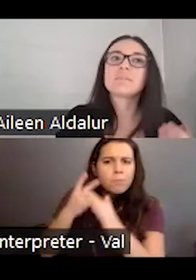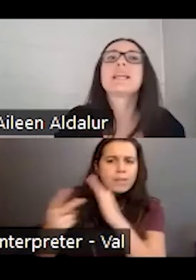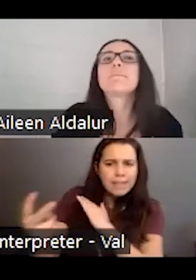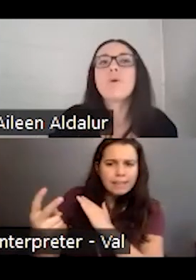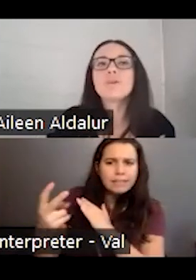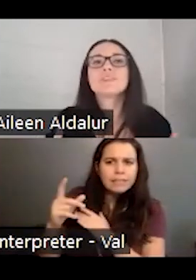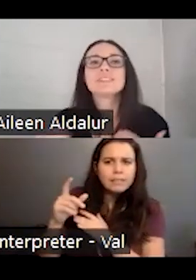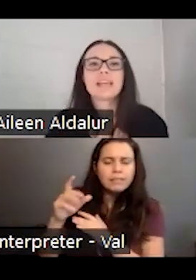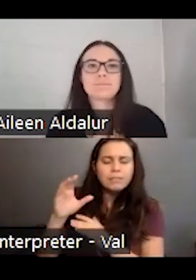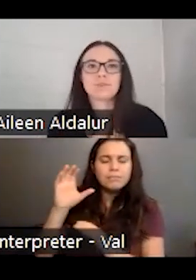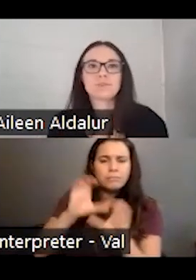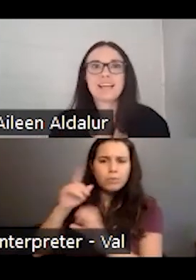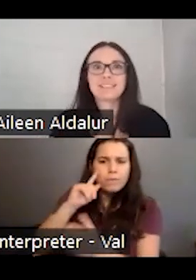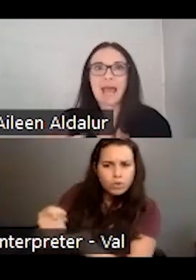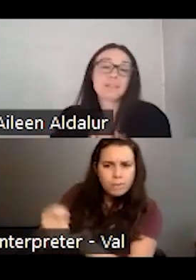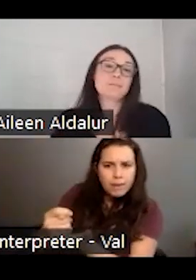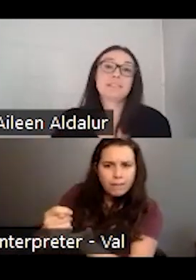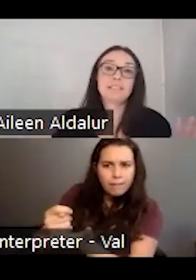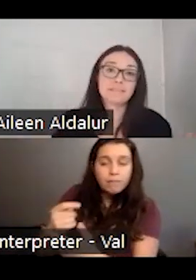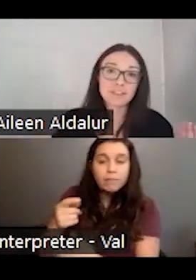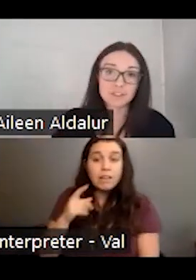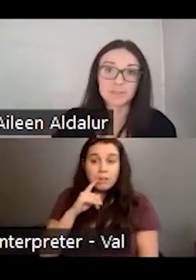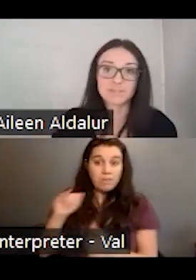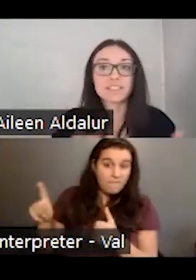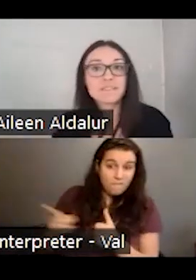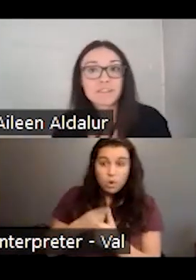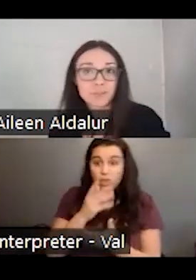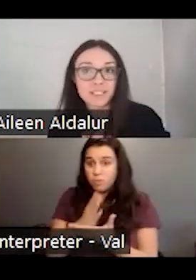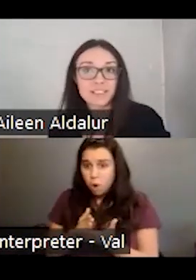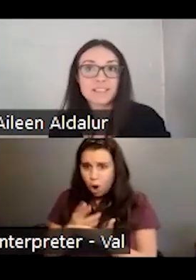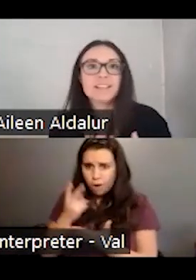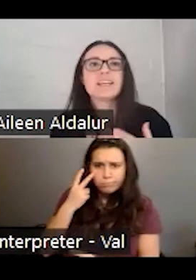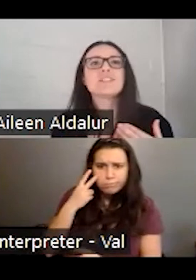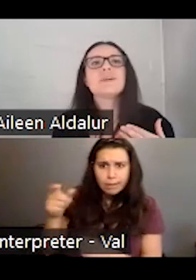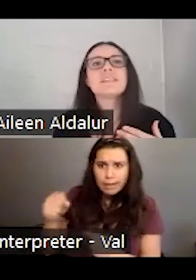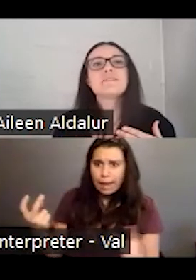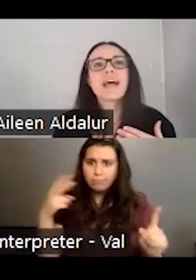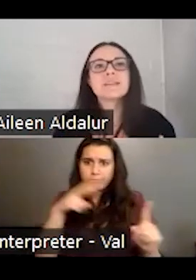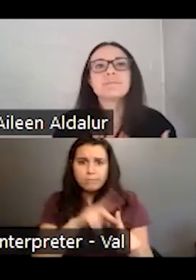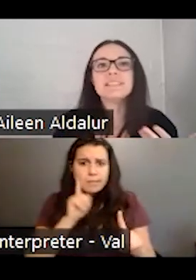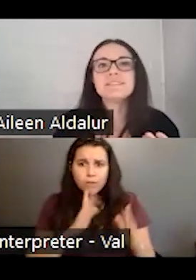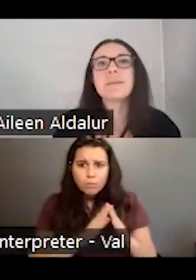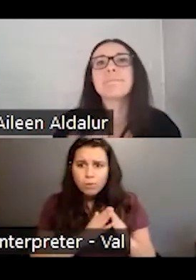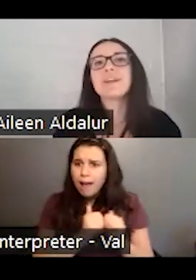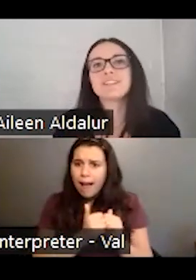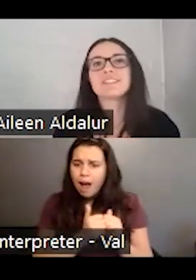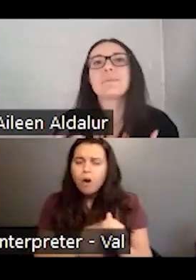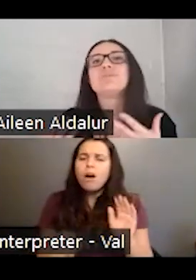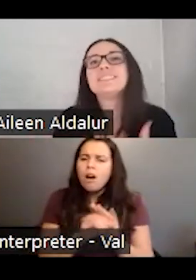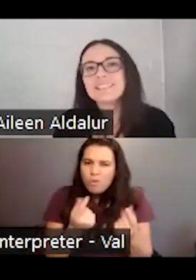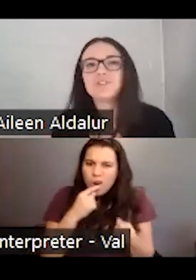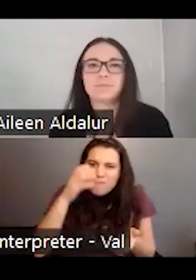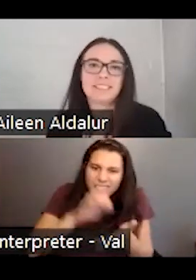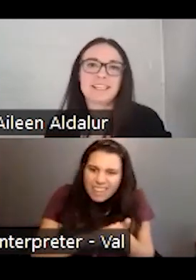population, an important first step to assess the applicability of that treatment for the deaf community is to identify the beliefs and barriers